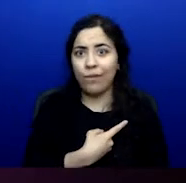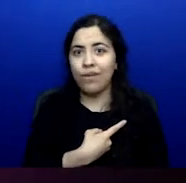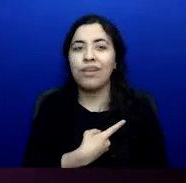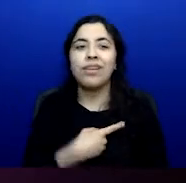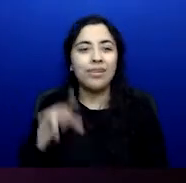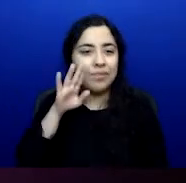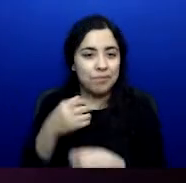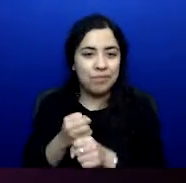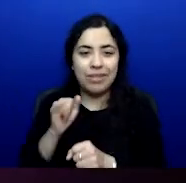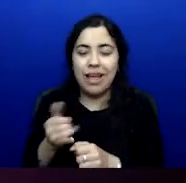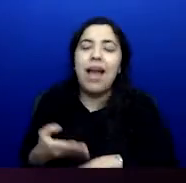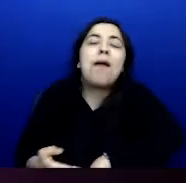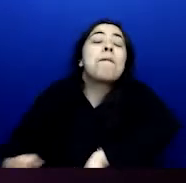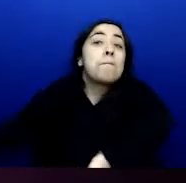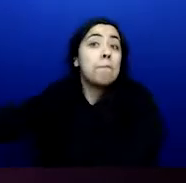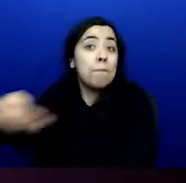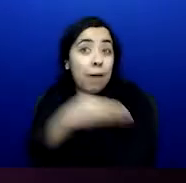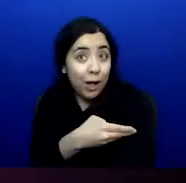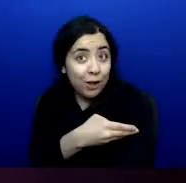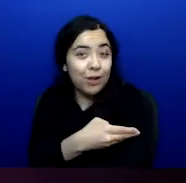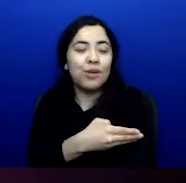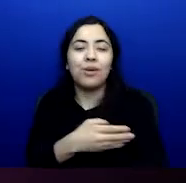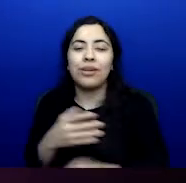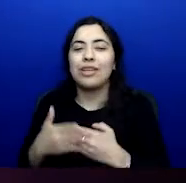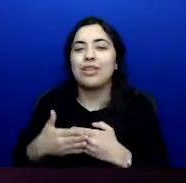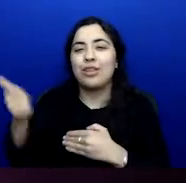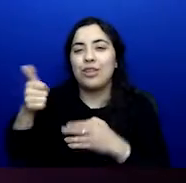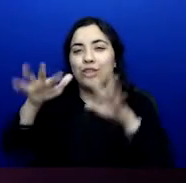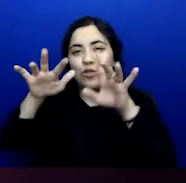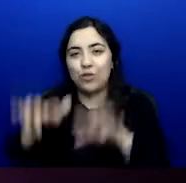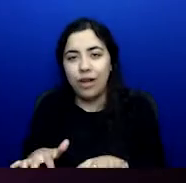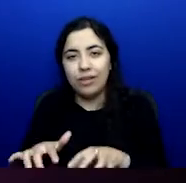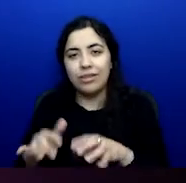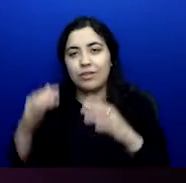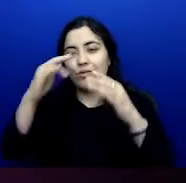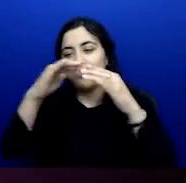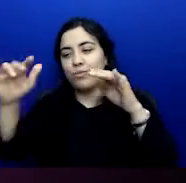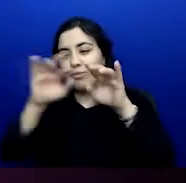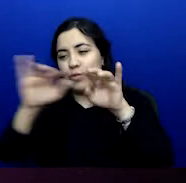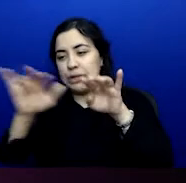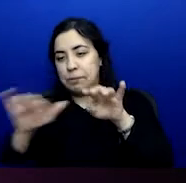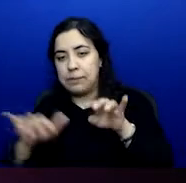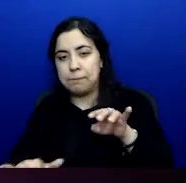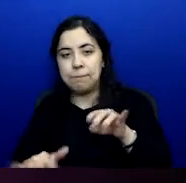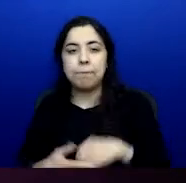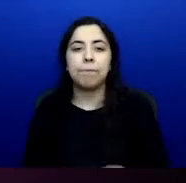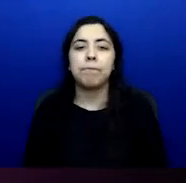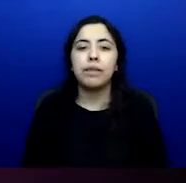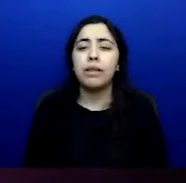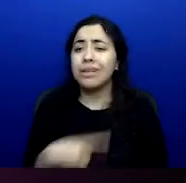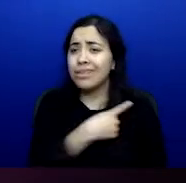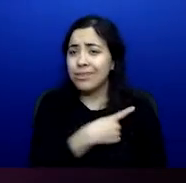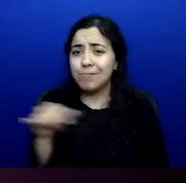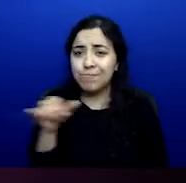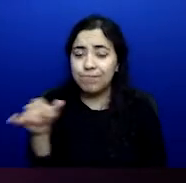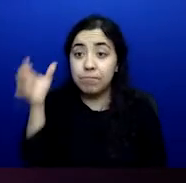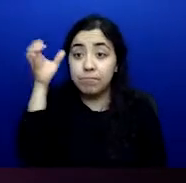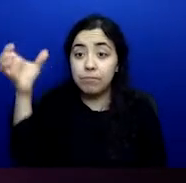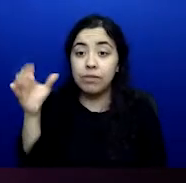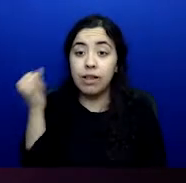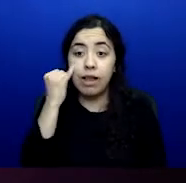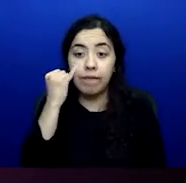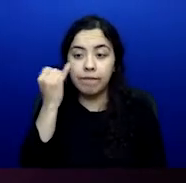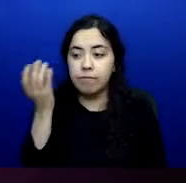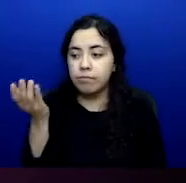we're going to be making this even better and making it easier to write recipes. And so this will be like, you